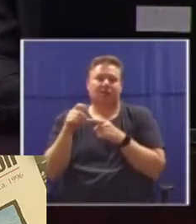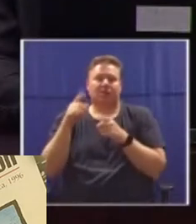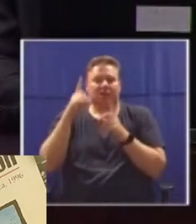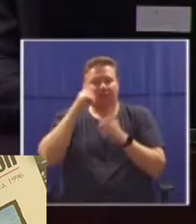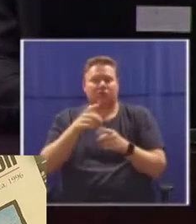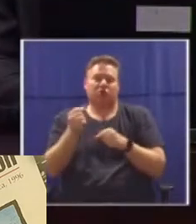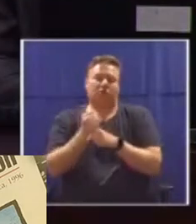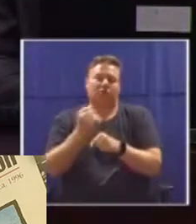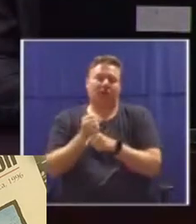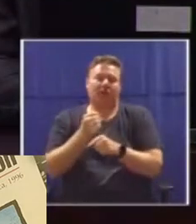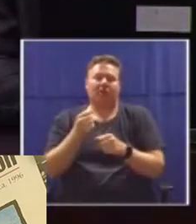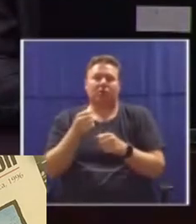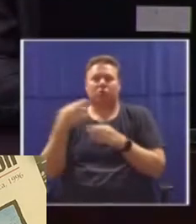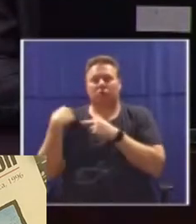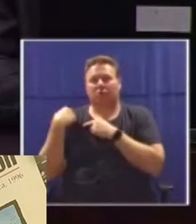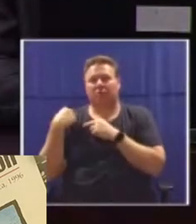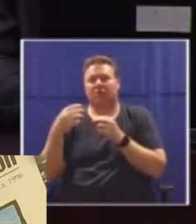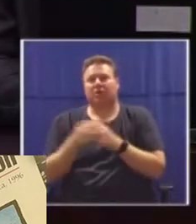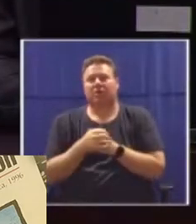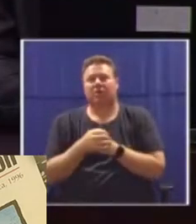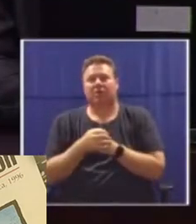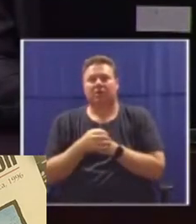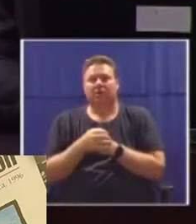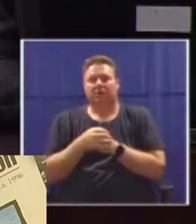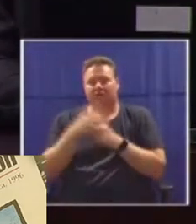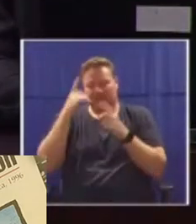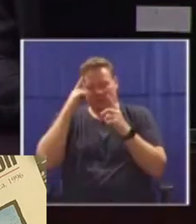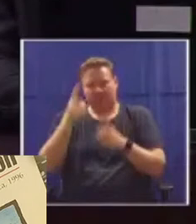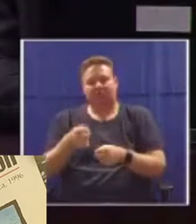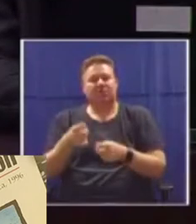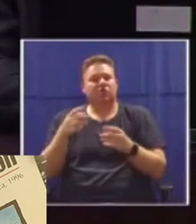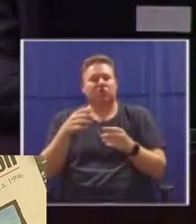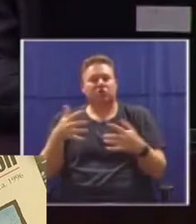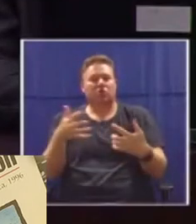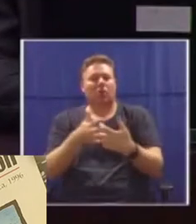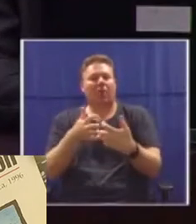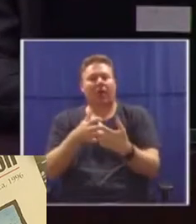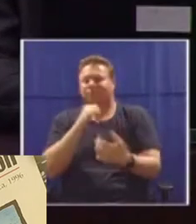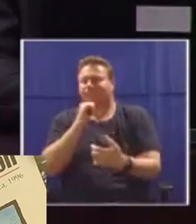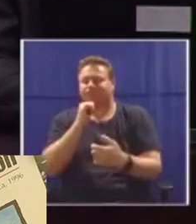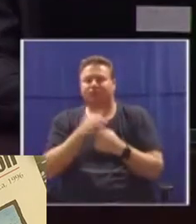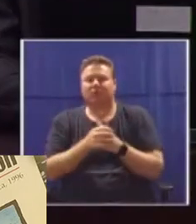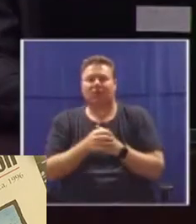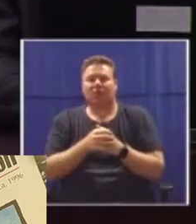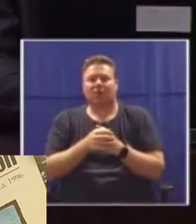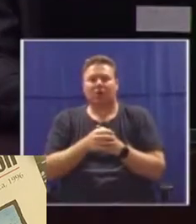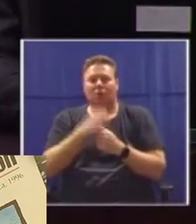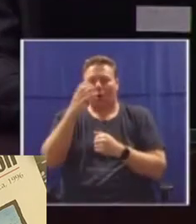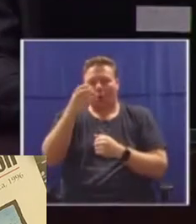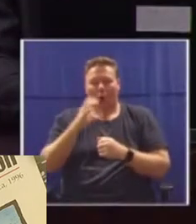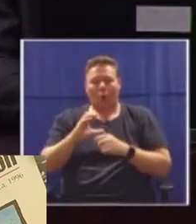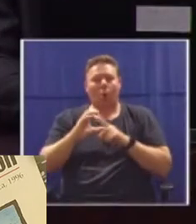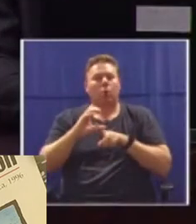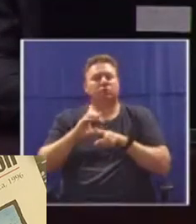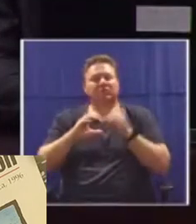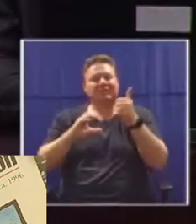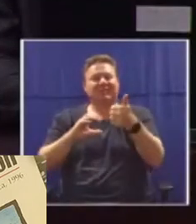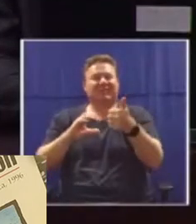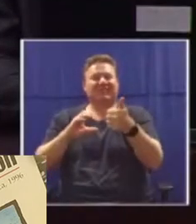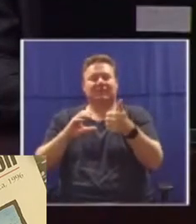or those decisions are not complied with, and Clause 6 will now enforce and